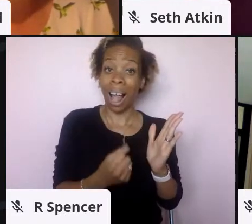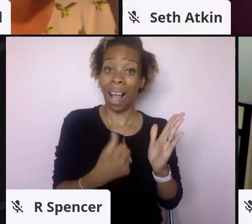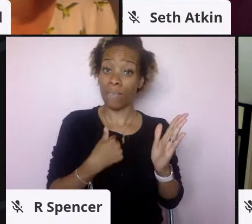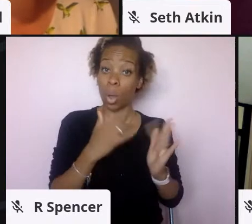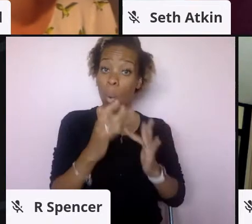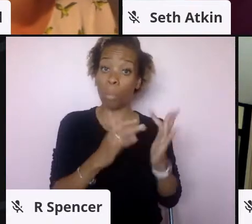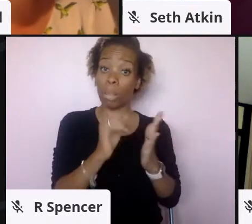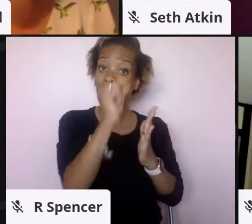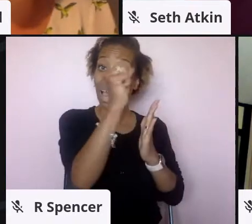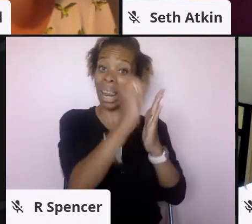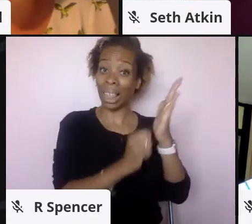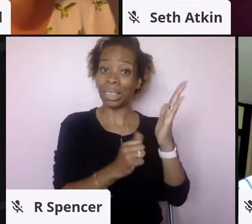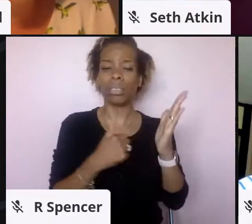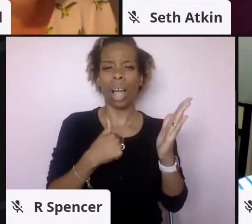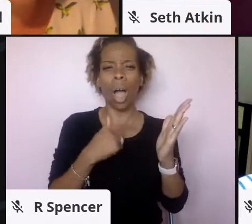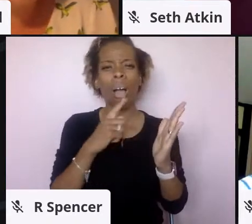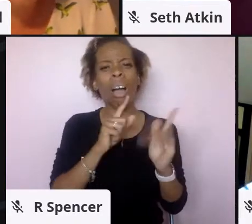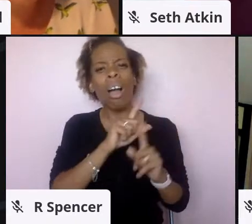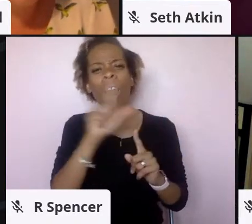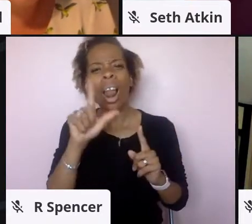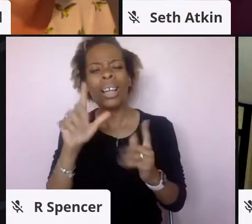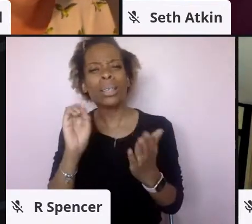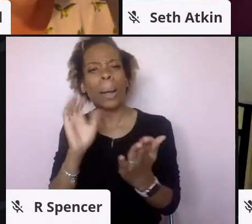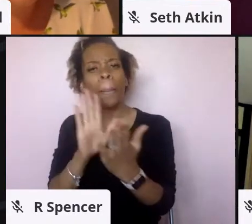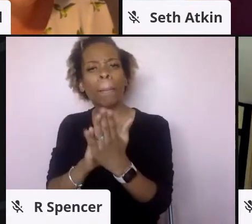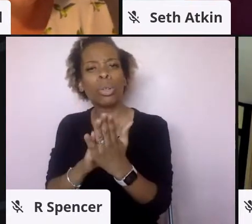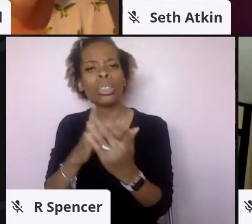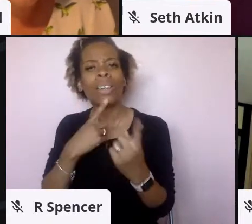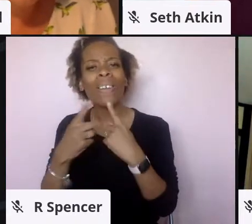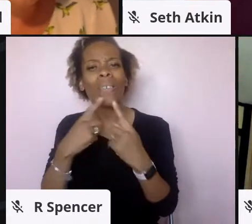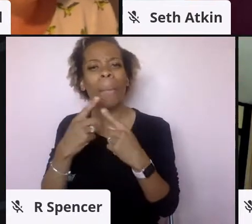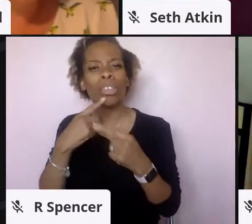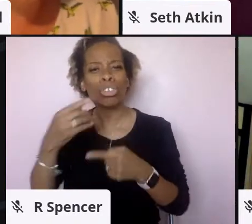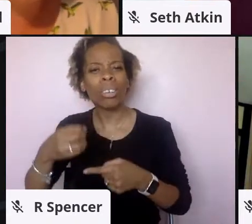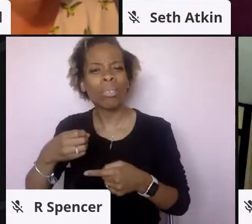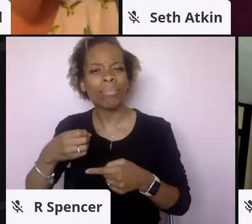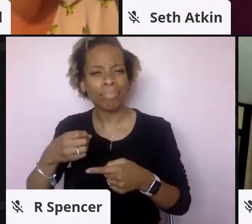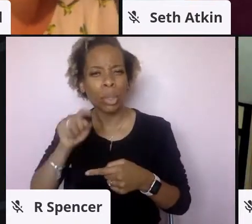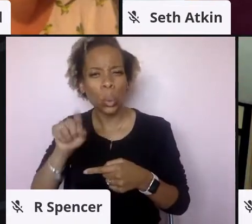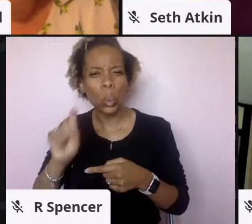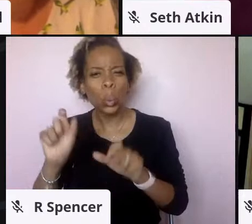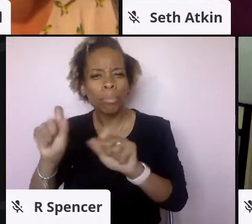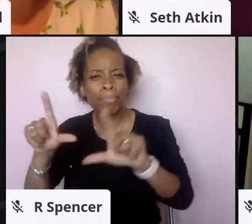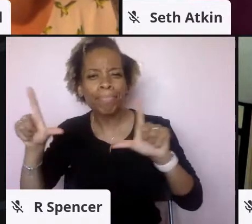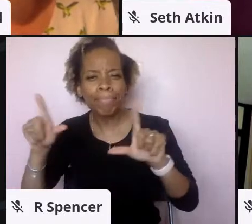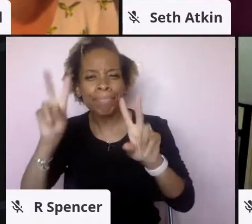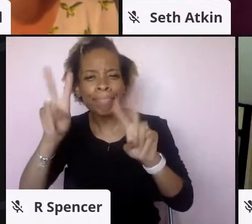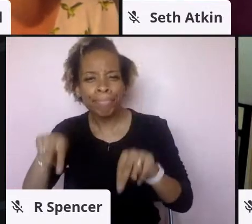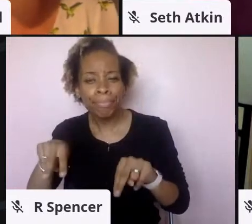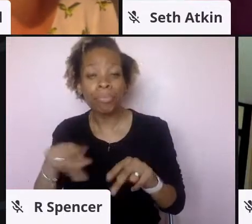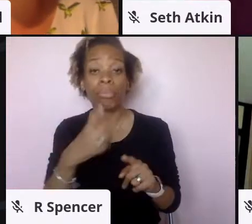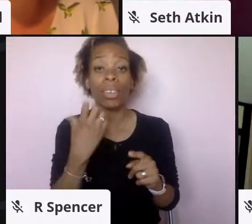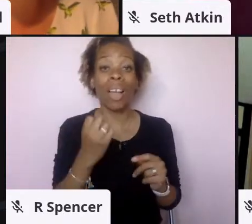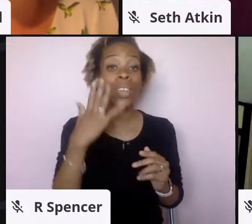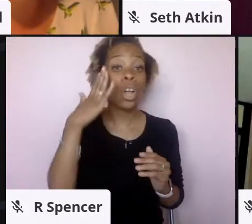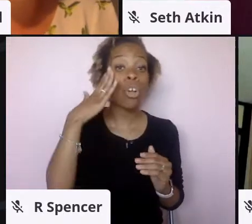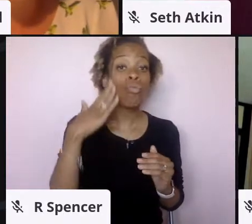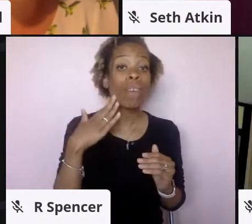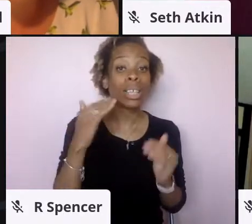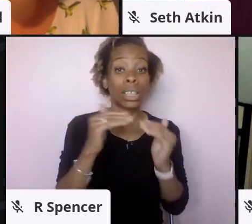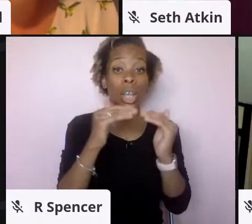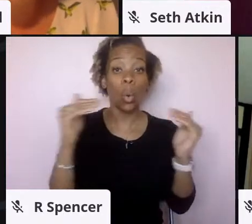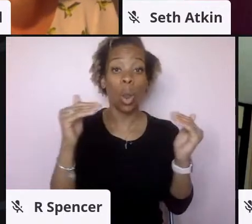Again, I'll post some links into the chat once I finish speaking. But the Race Equality Charter and Athena Swan are two of